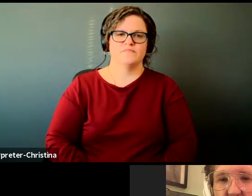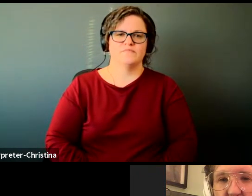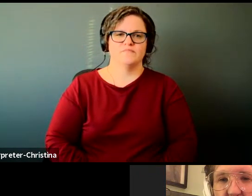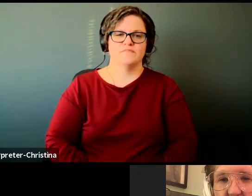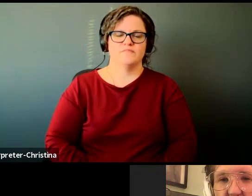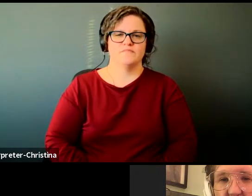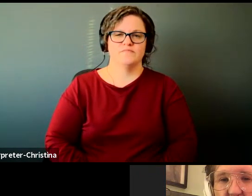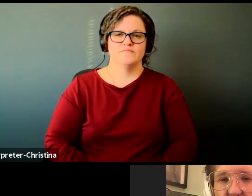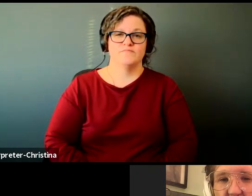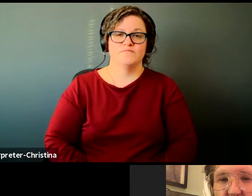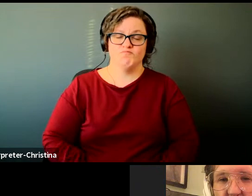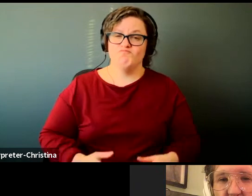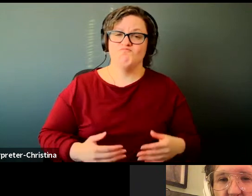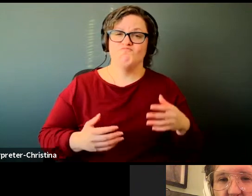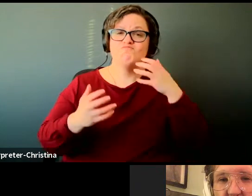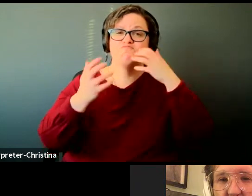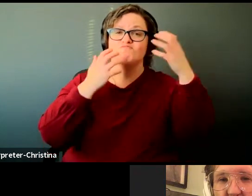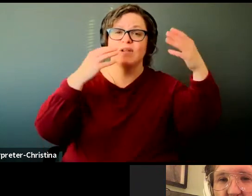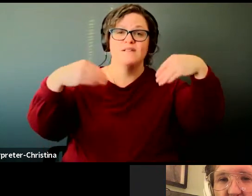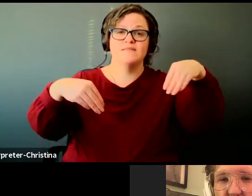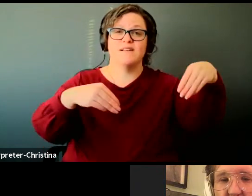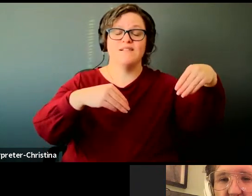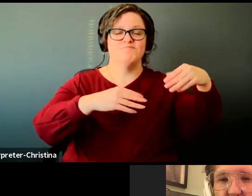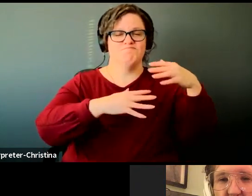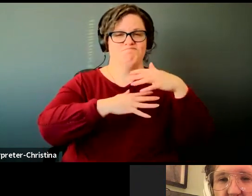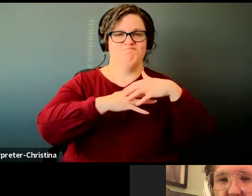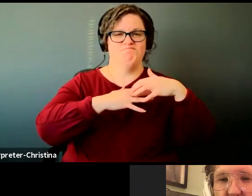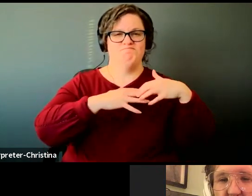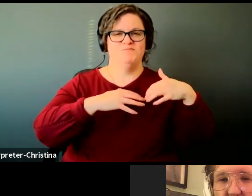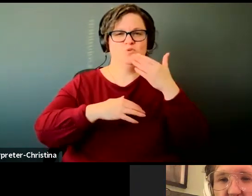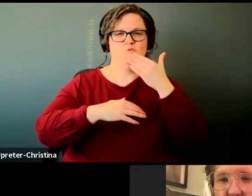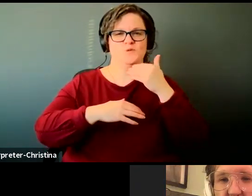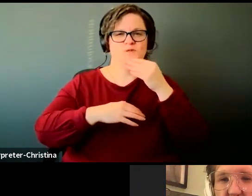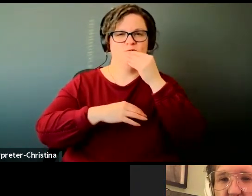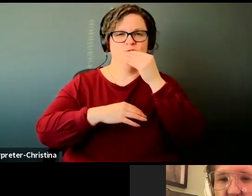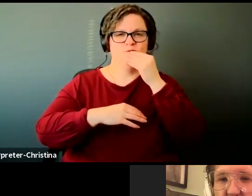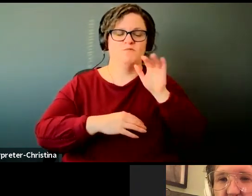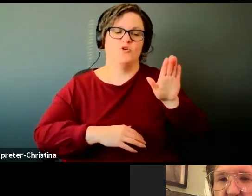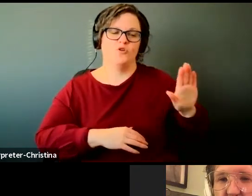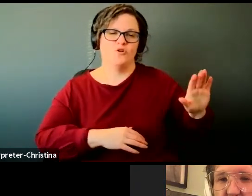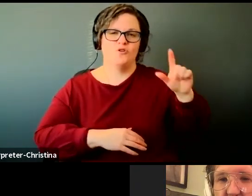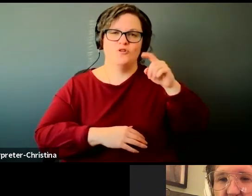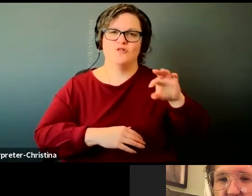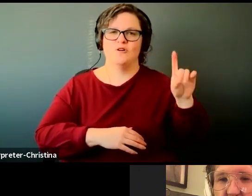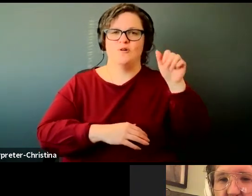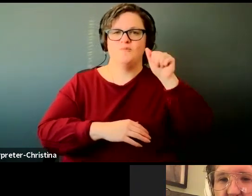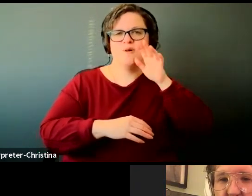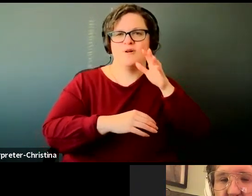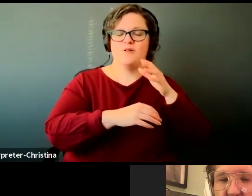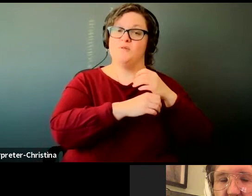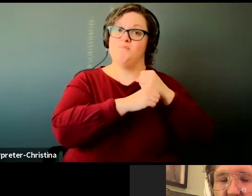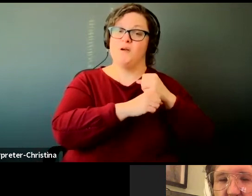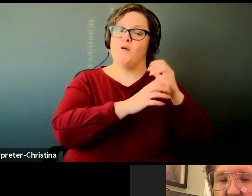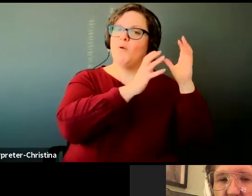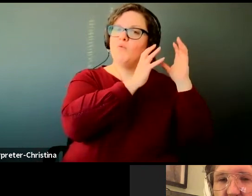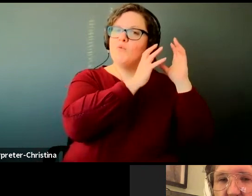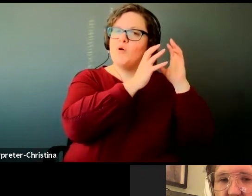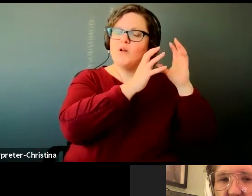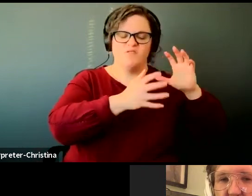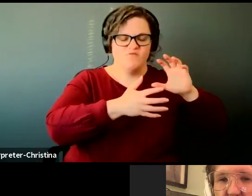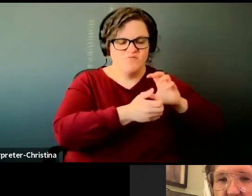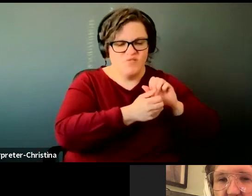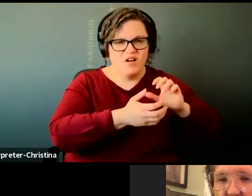Those sweets that her godmother made diligently with freshly crushed coconut and